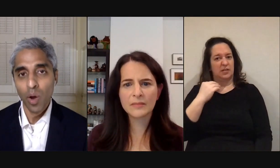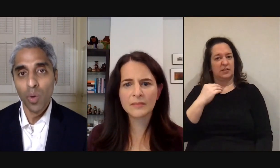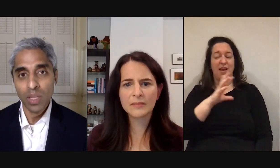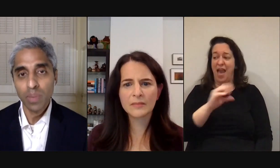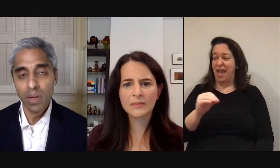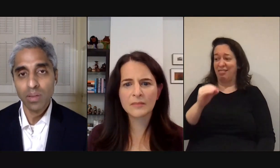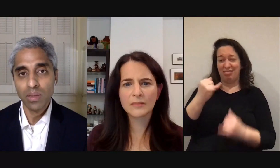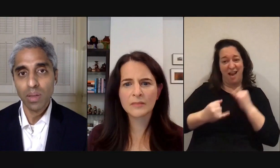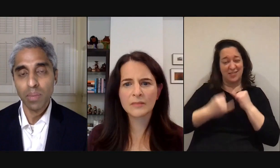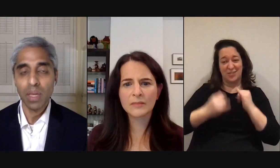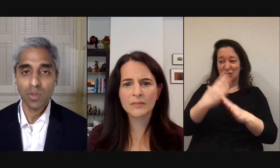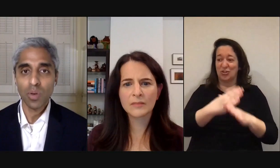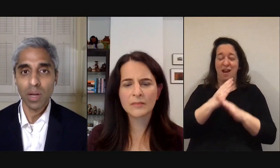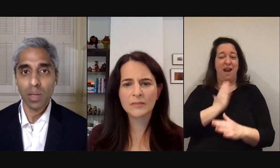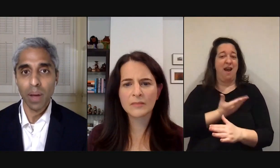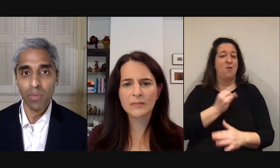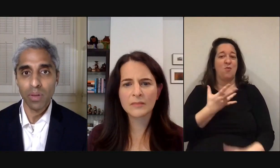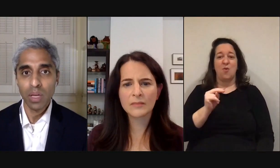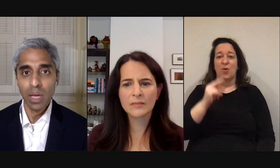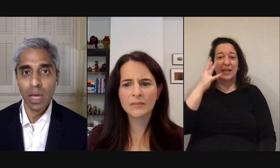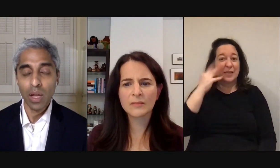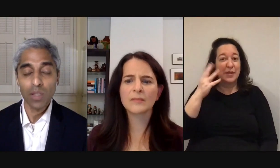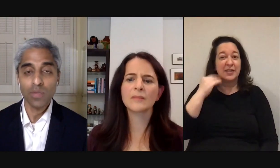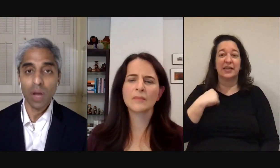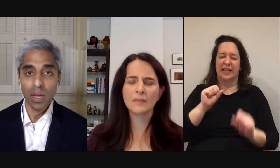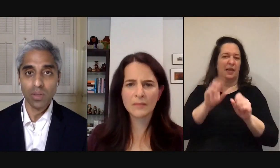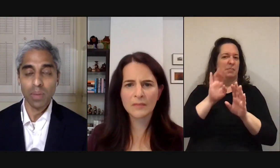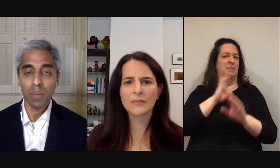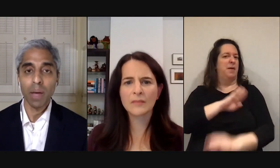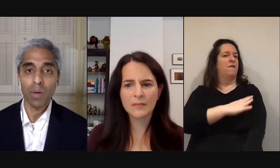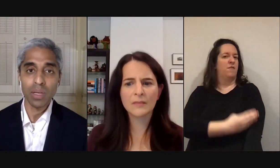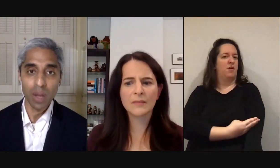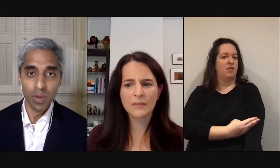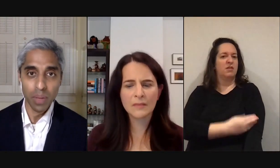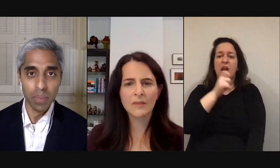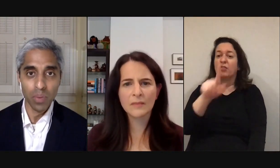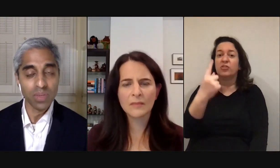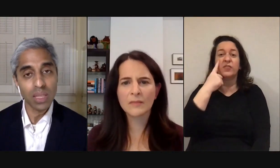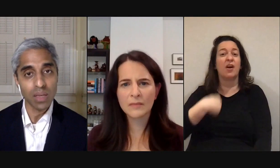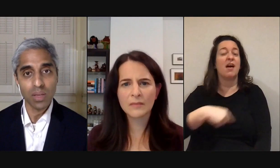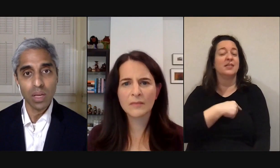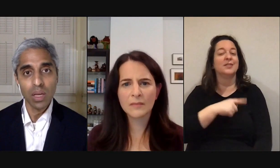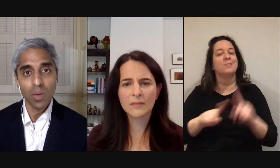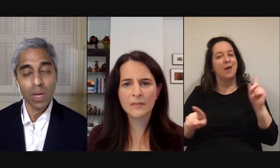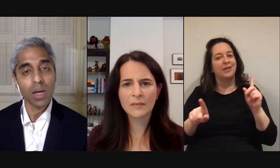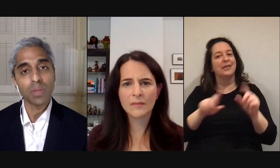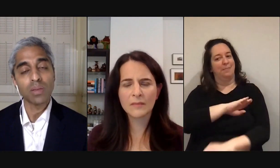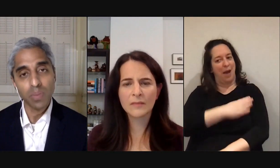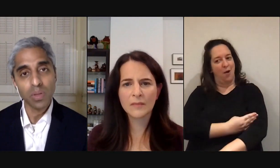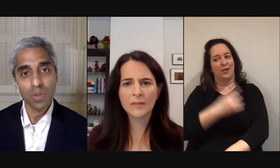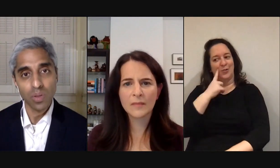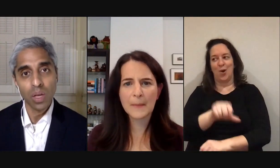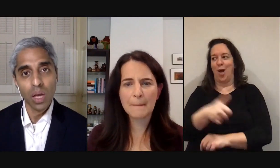sharing our own experiences can be extraordinarily powerful and not just for us but empowering to other people we've seen this when it